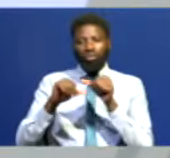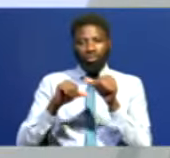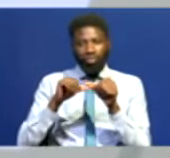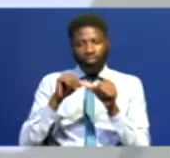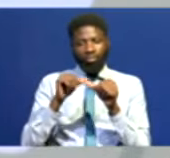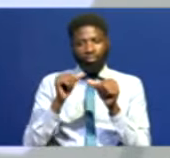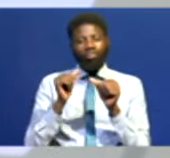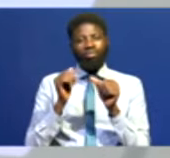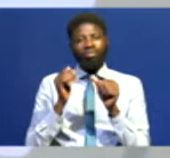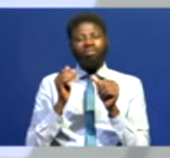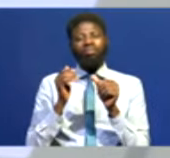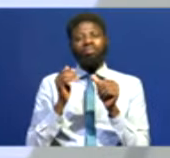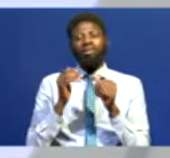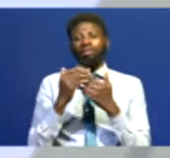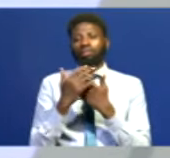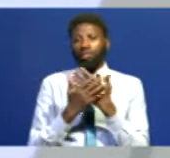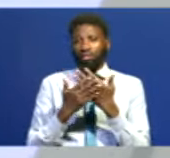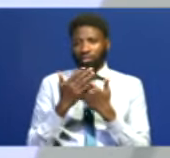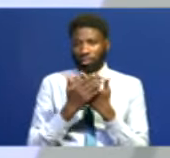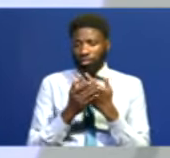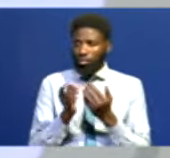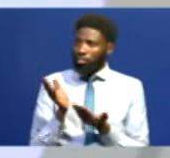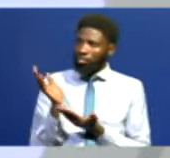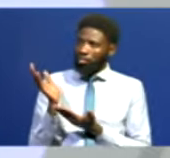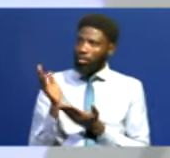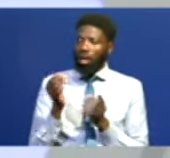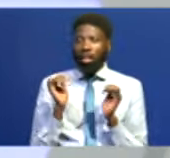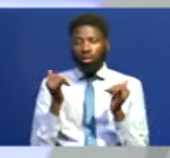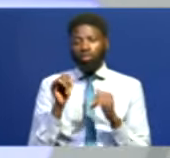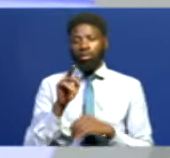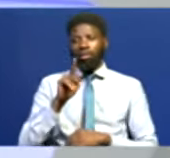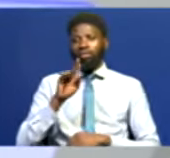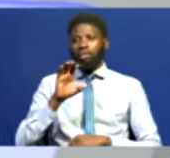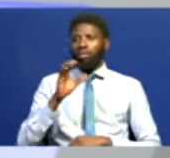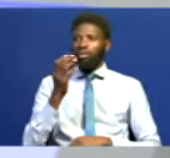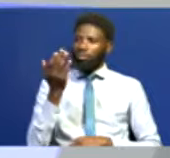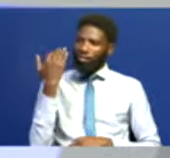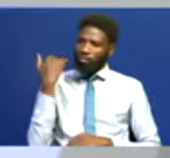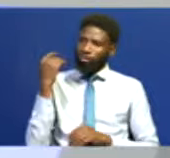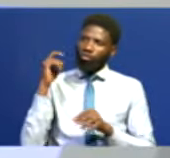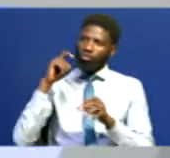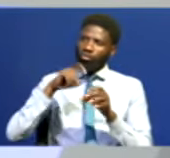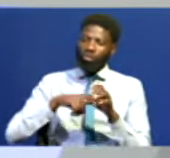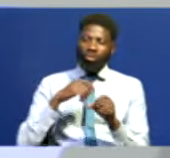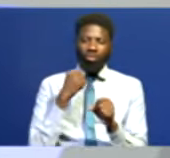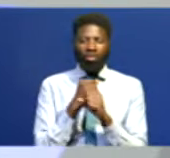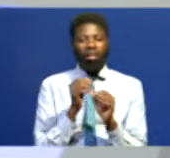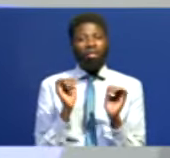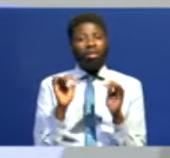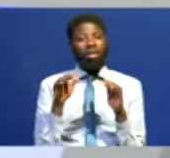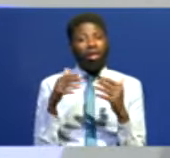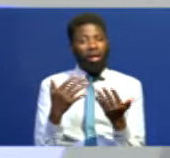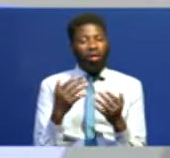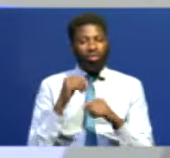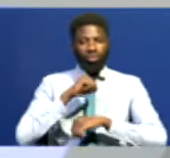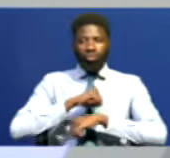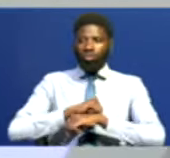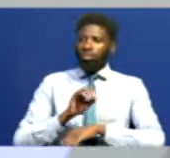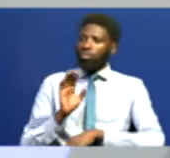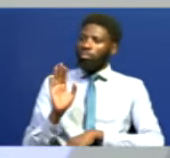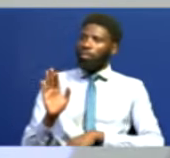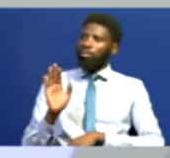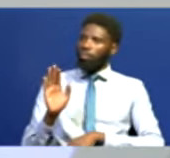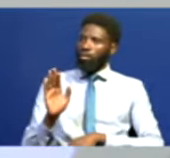Modibo, who anchors news on KBC's Legends Edition, was ushered into broadcasting through the school's broadcast by the